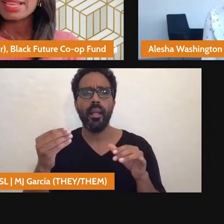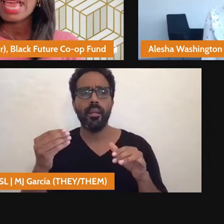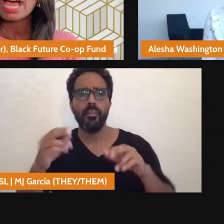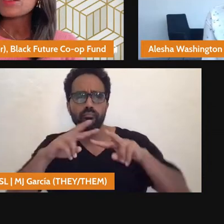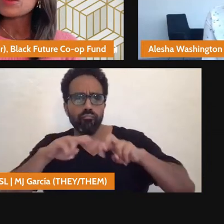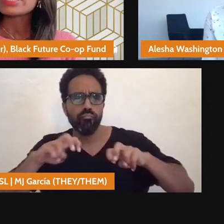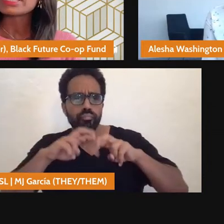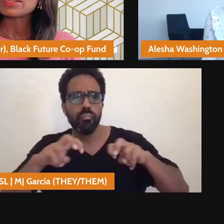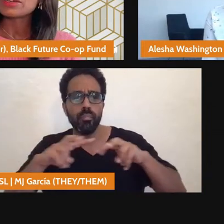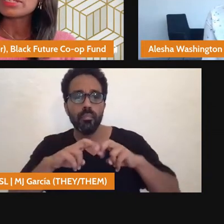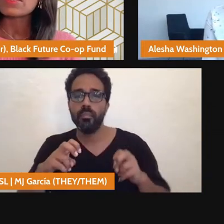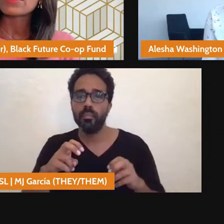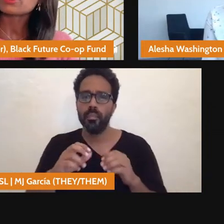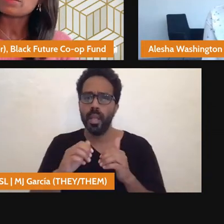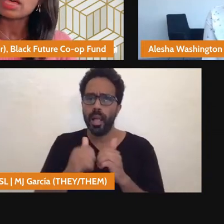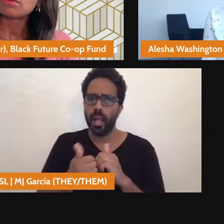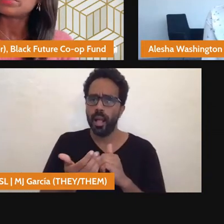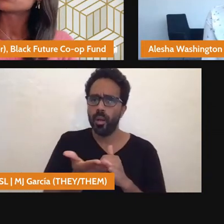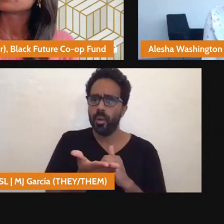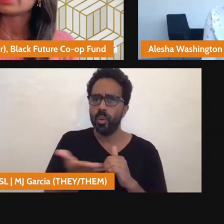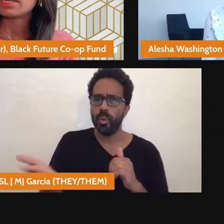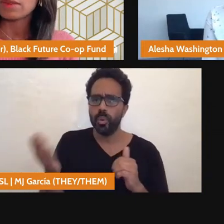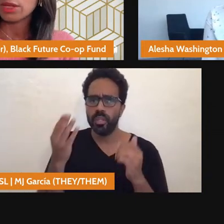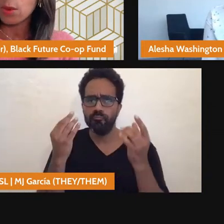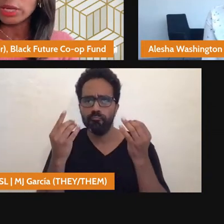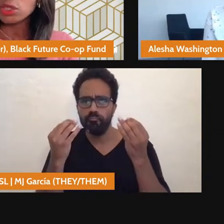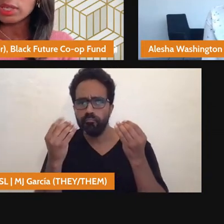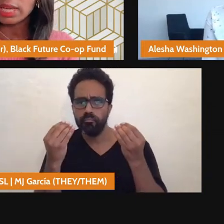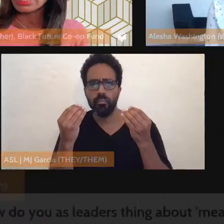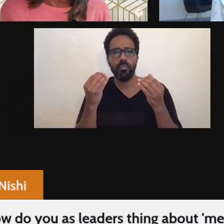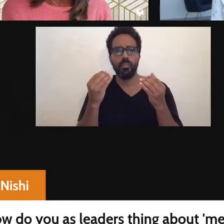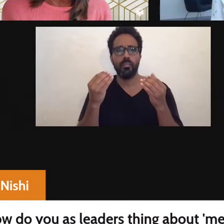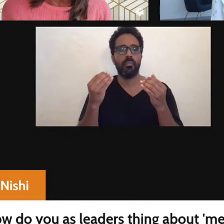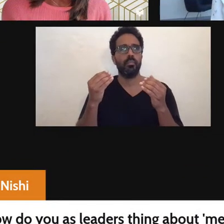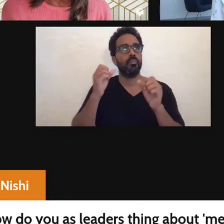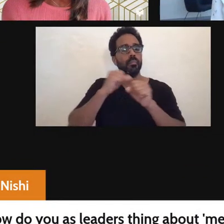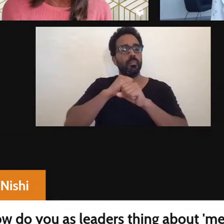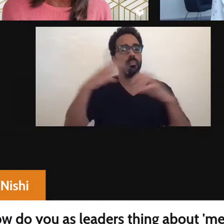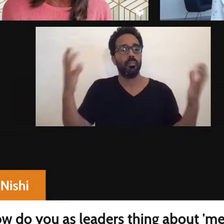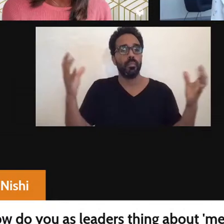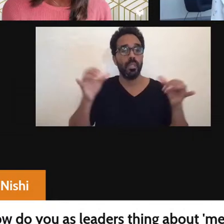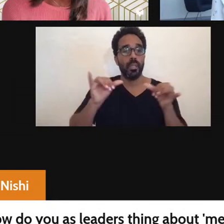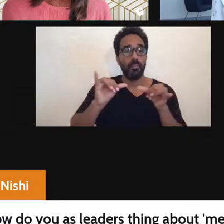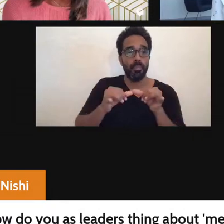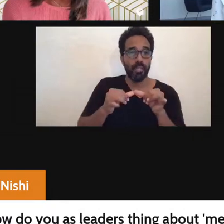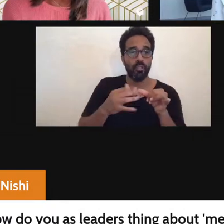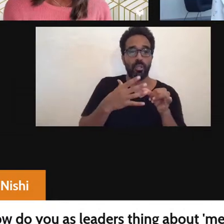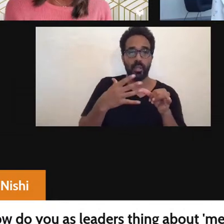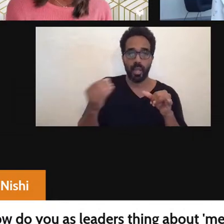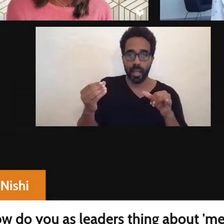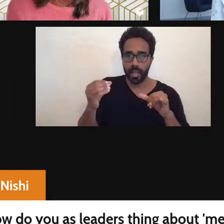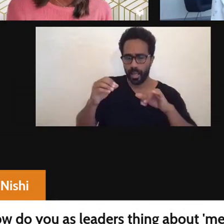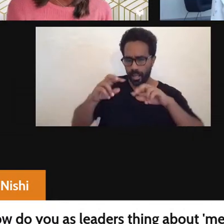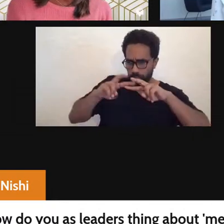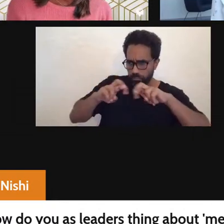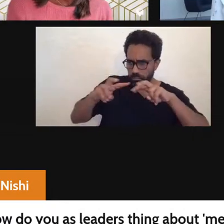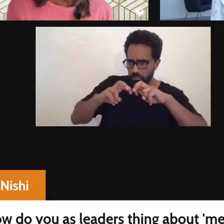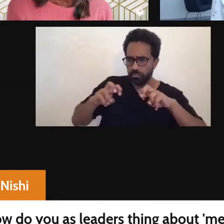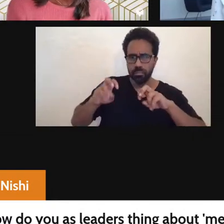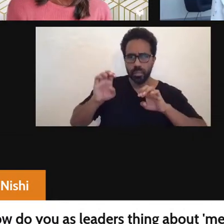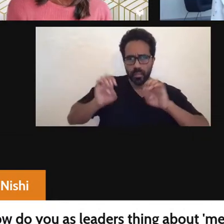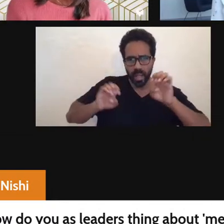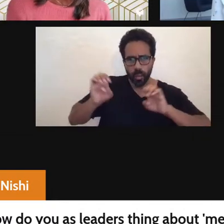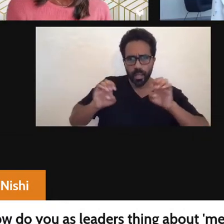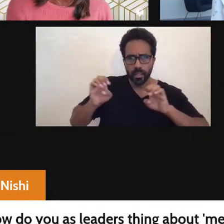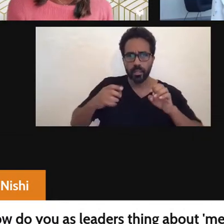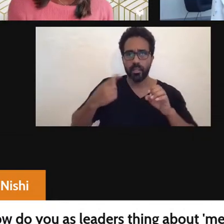panelists, how do you as leaders think about measurement and evaluation in the context of community-centered philanthropy? How